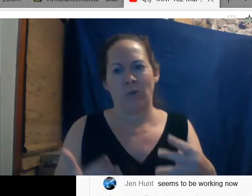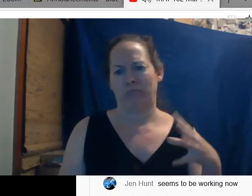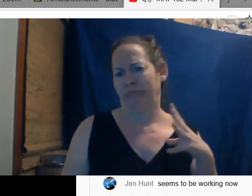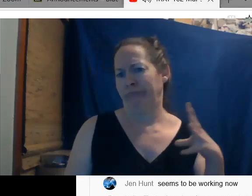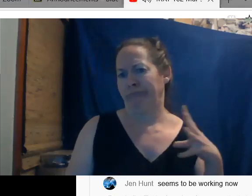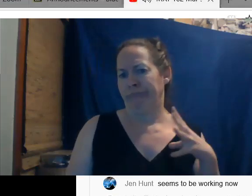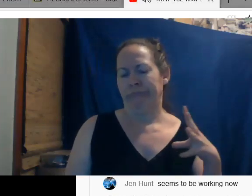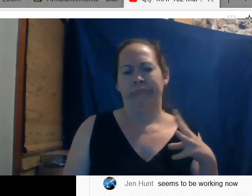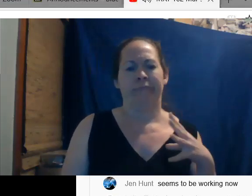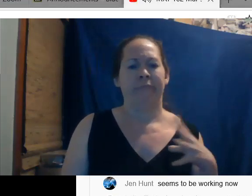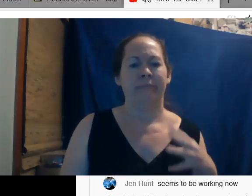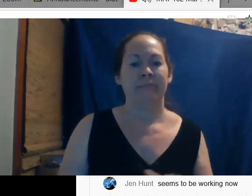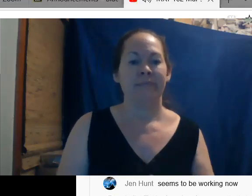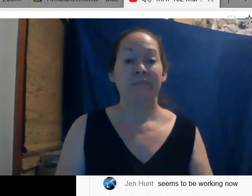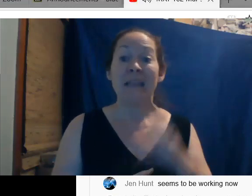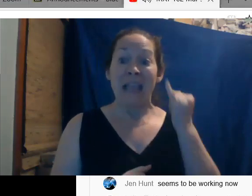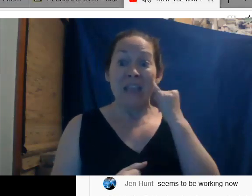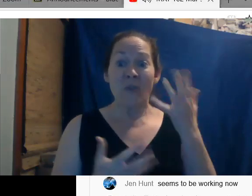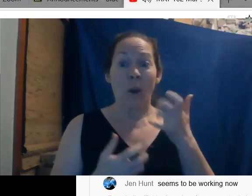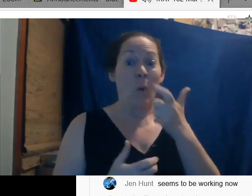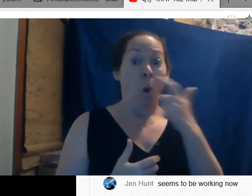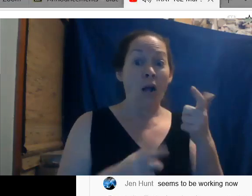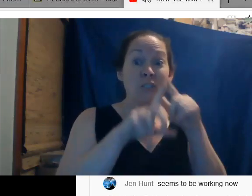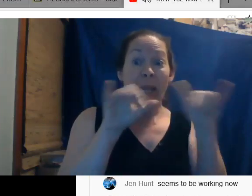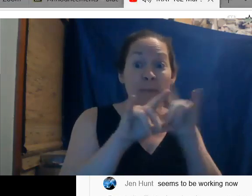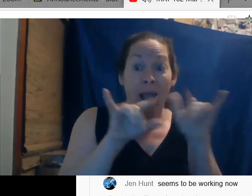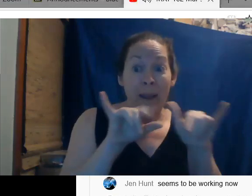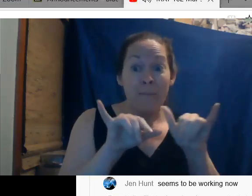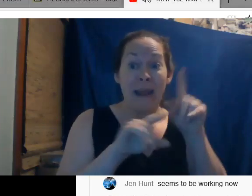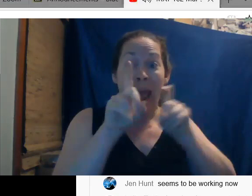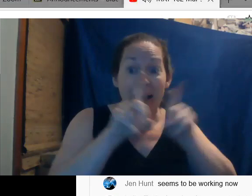But if you want to be here and interact, that's wonderful too.